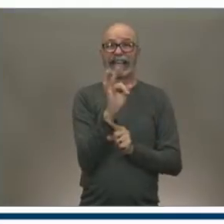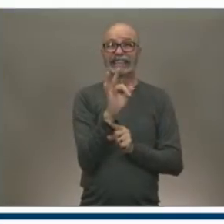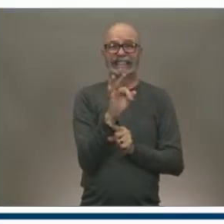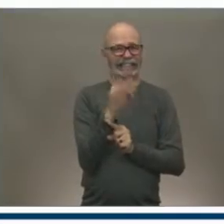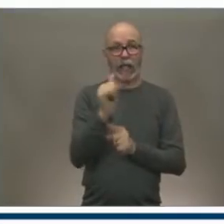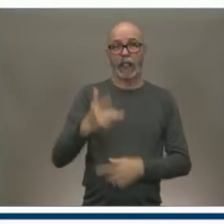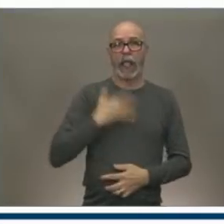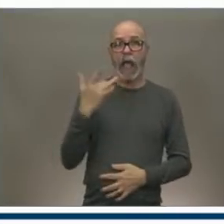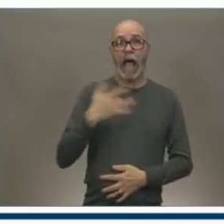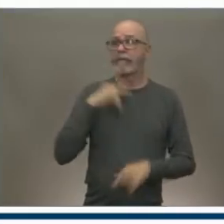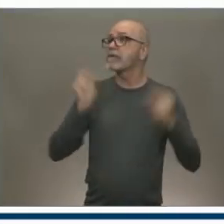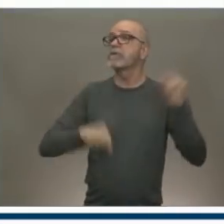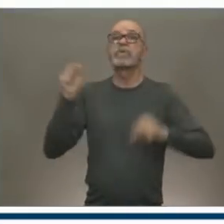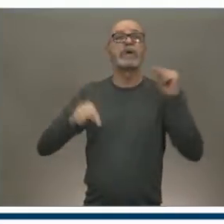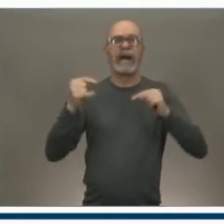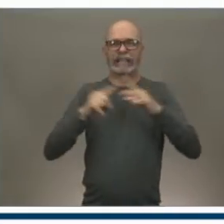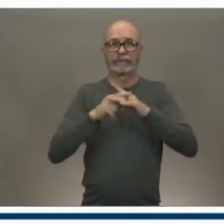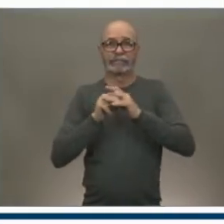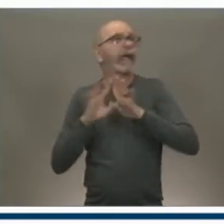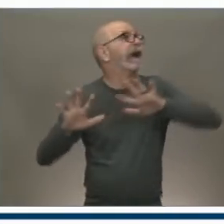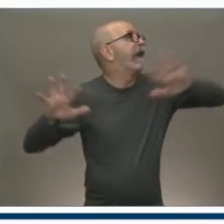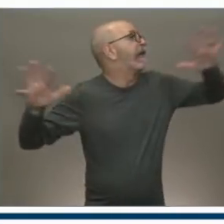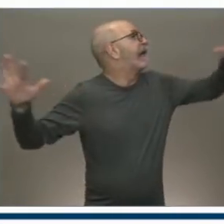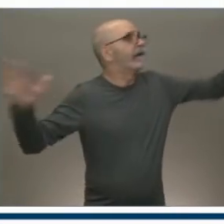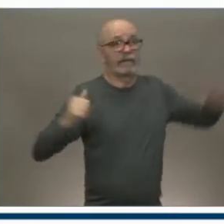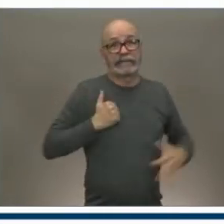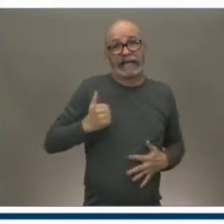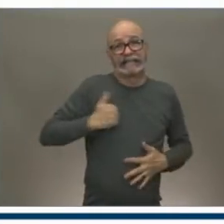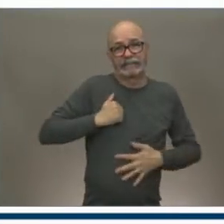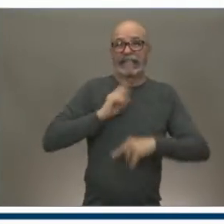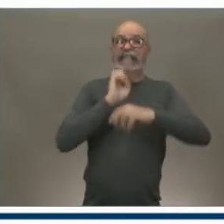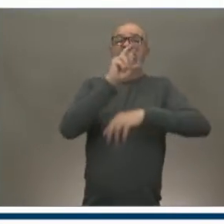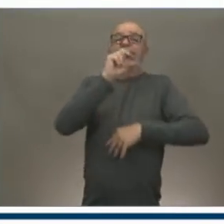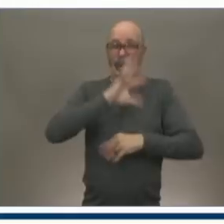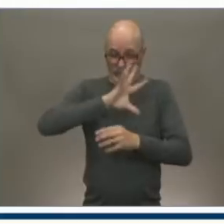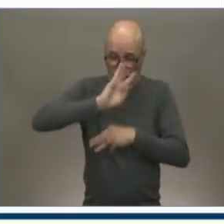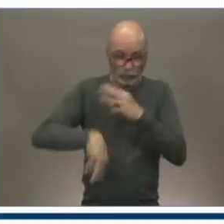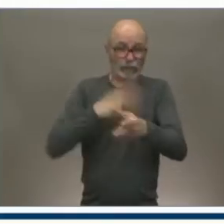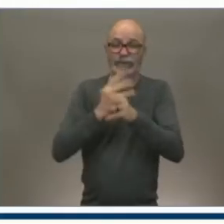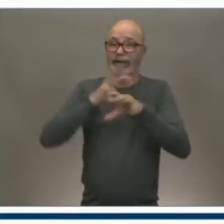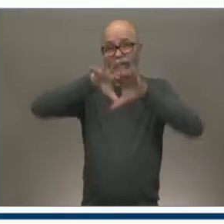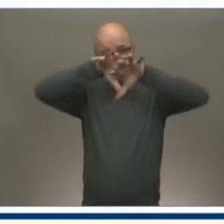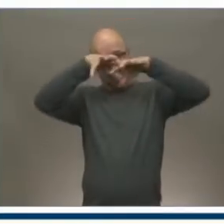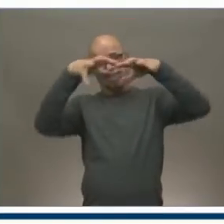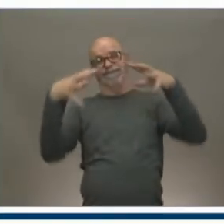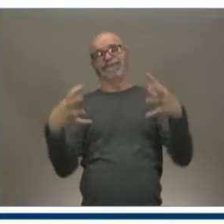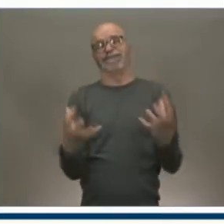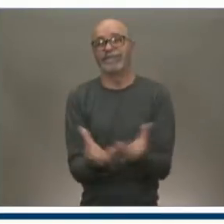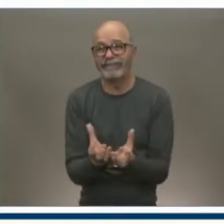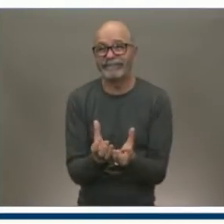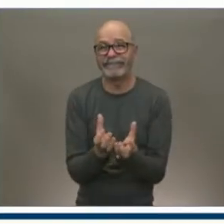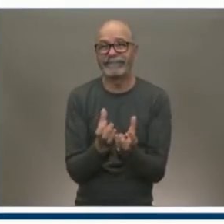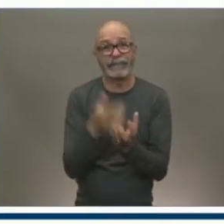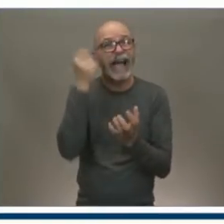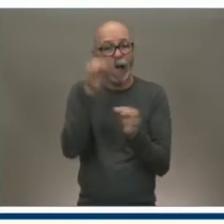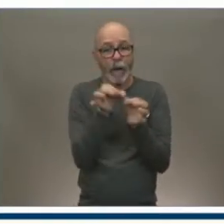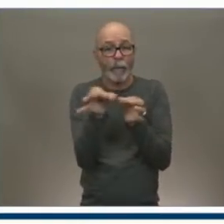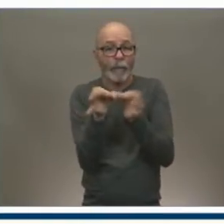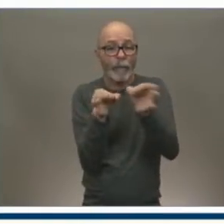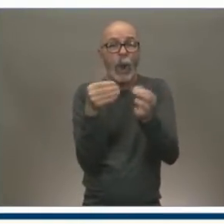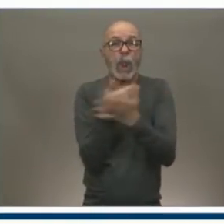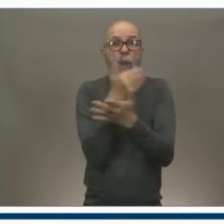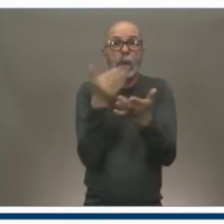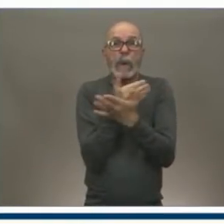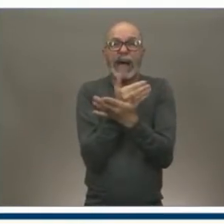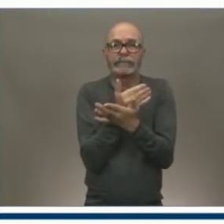of Canada and the globe. We are also closely monitoring for the COVID-19 variant, which certainly appears to have a